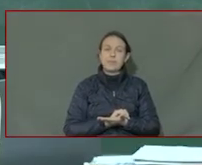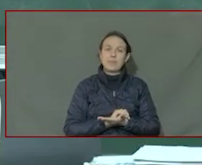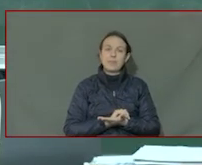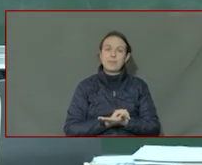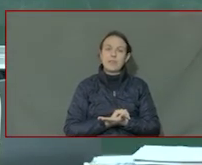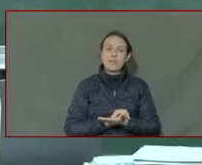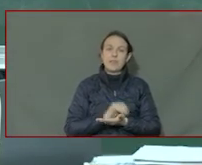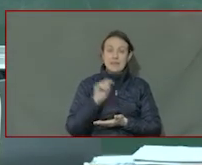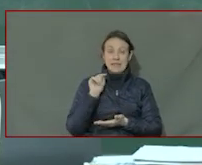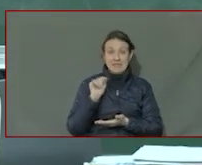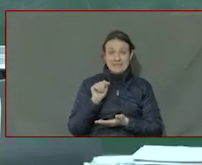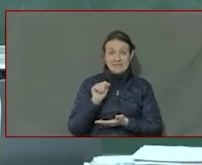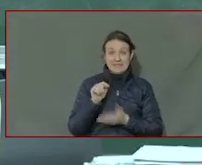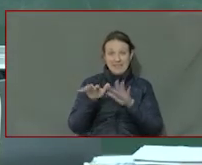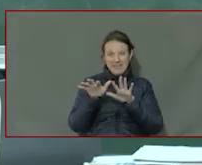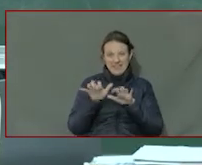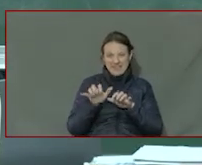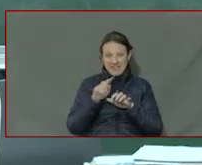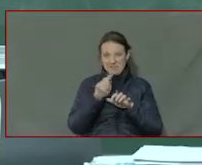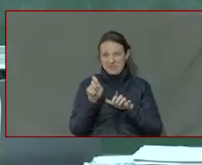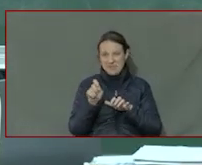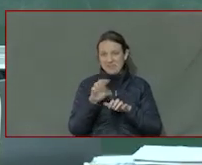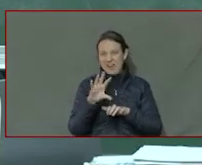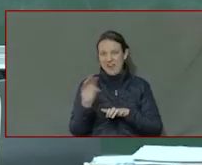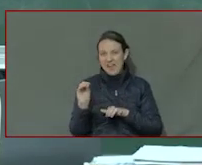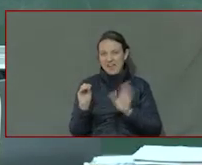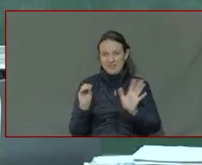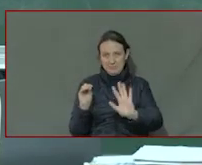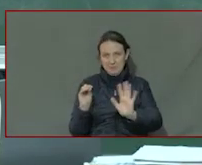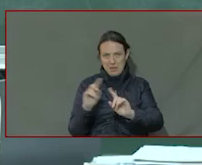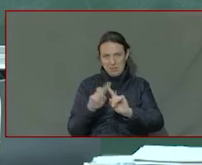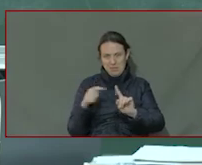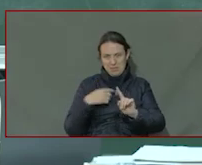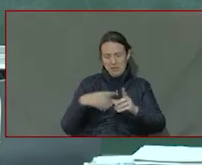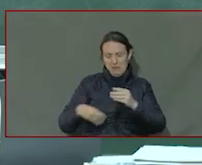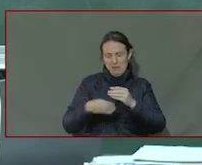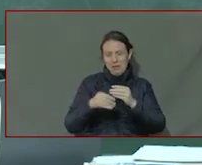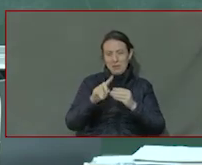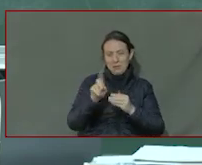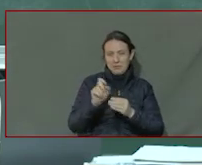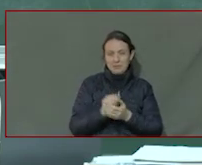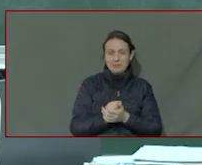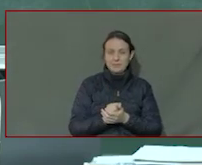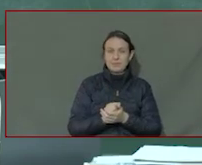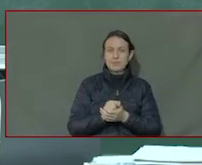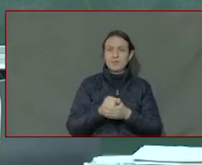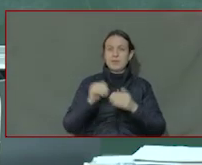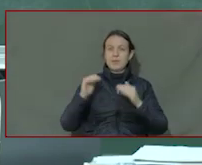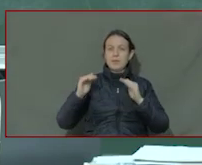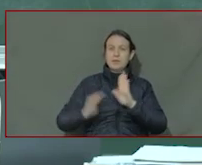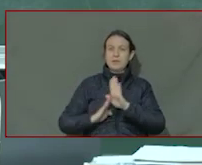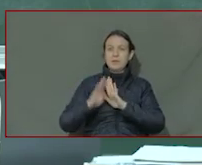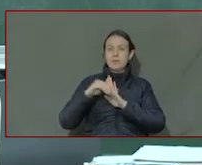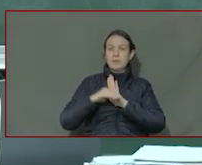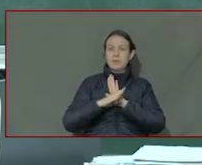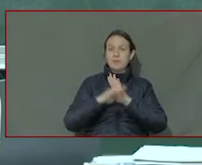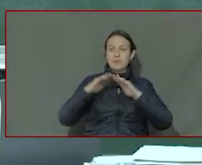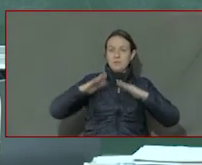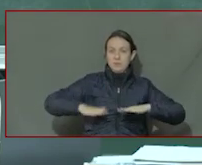not asked in this particular year, but they like to ask it. So refer to the lower graph where the person is eating larger